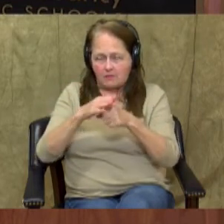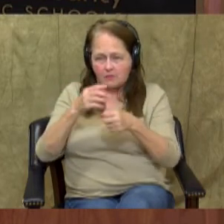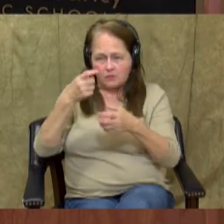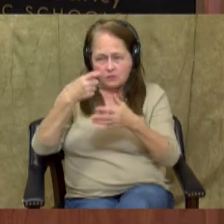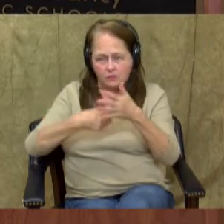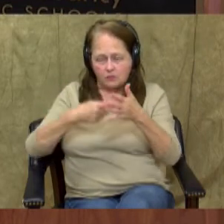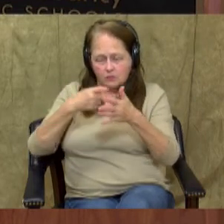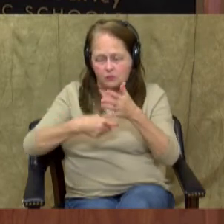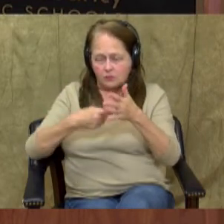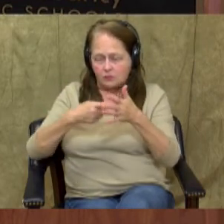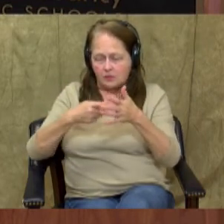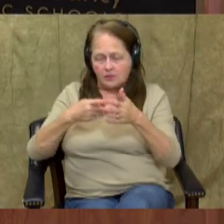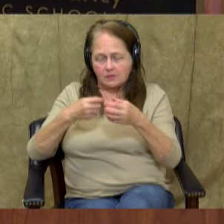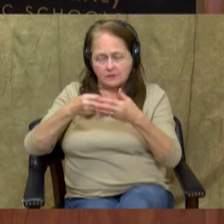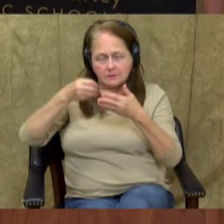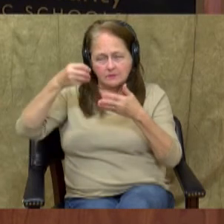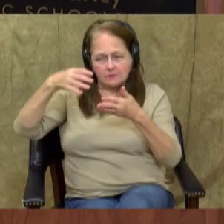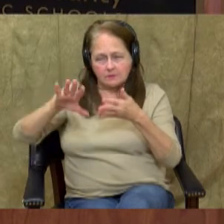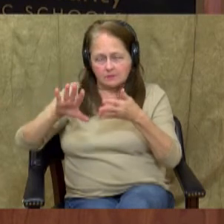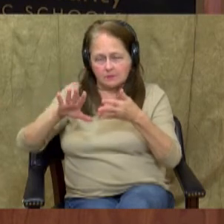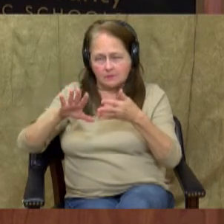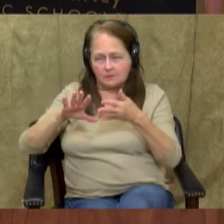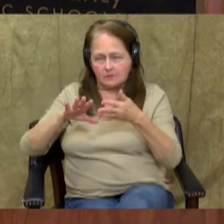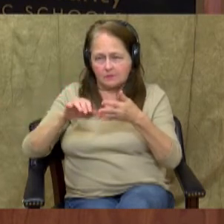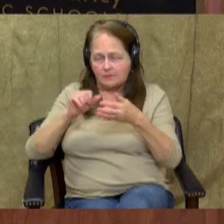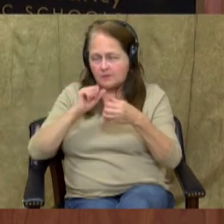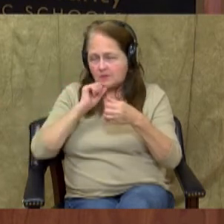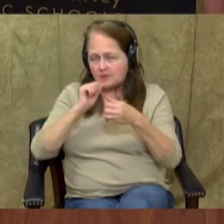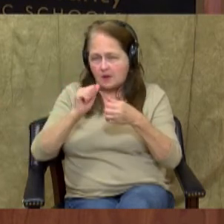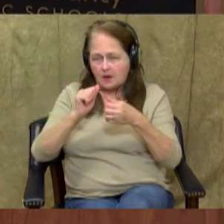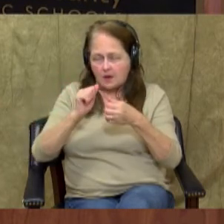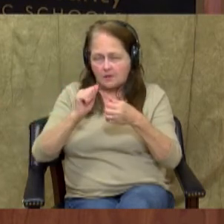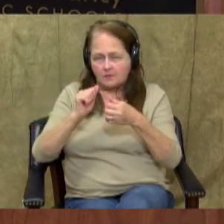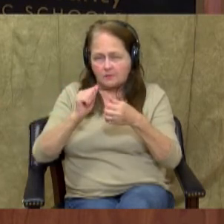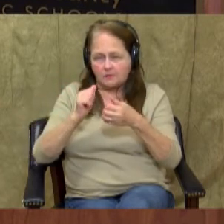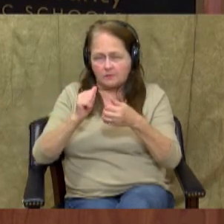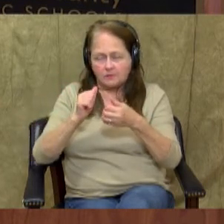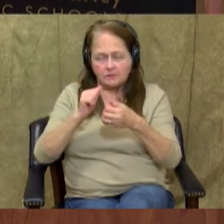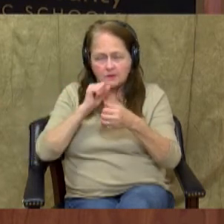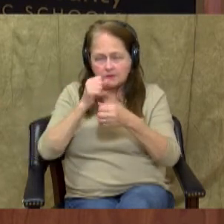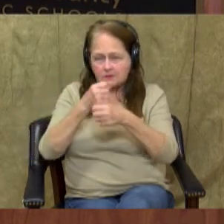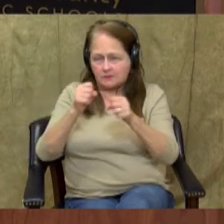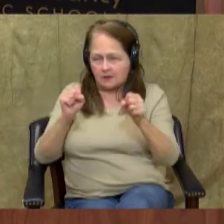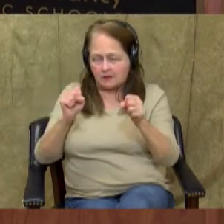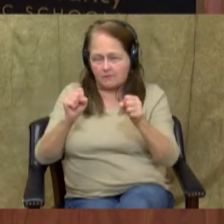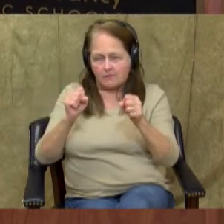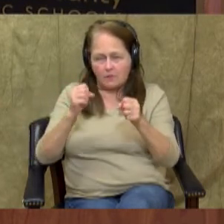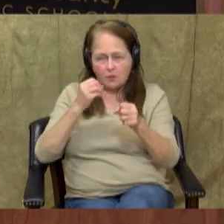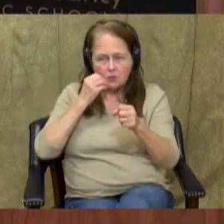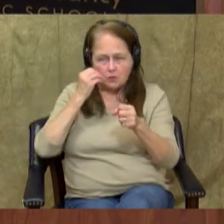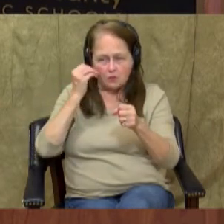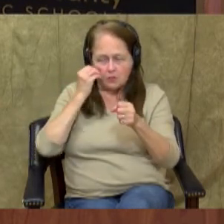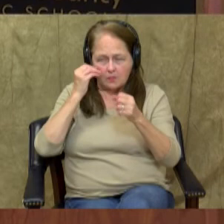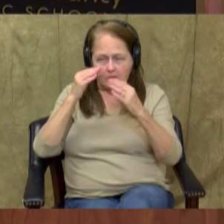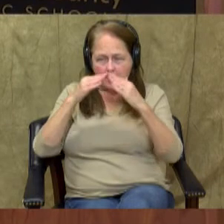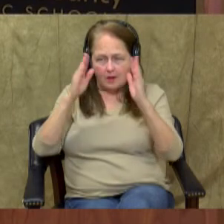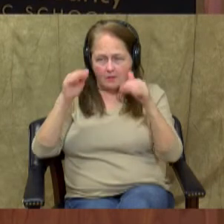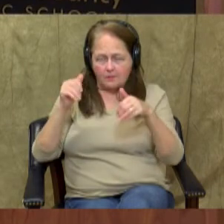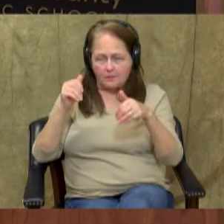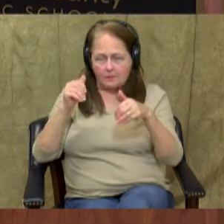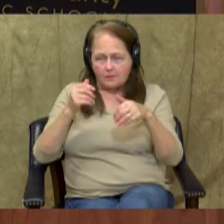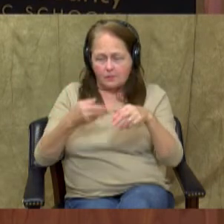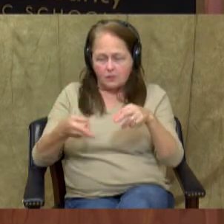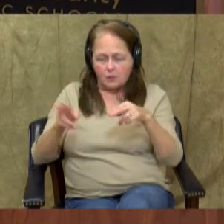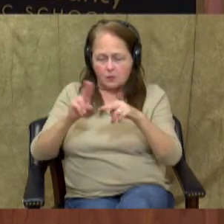housing, housing that has sprung up that is inadequate and unsafe in some ways. We've got